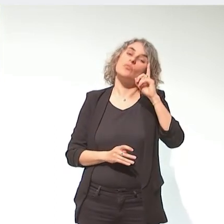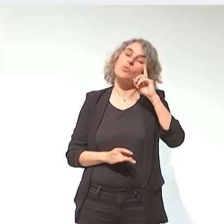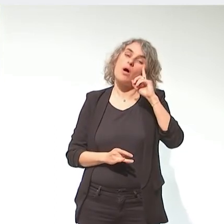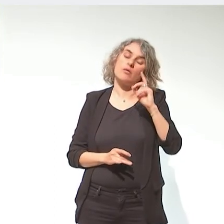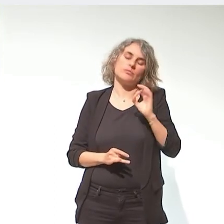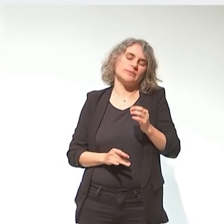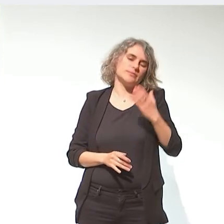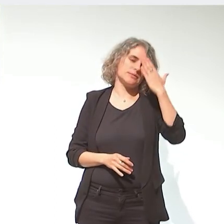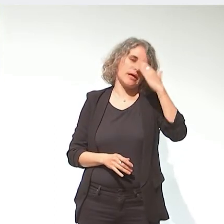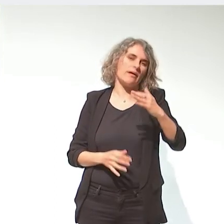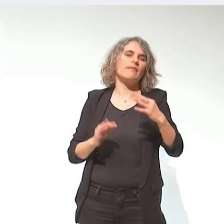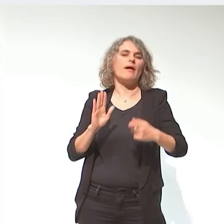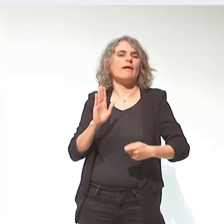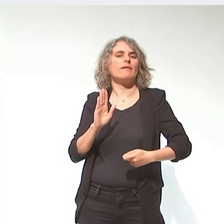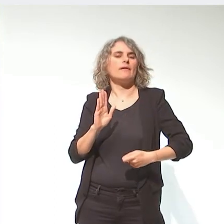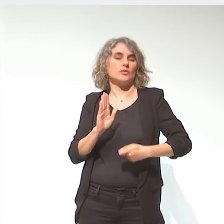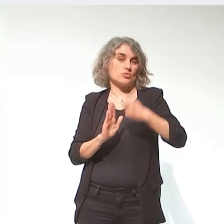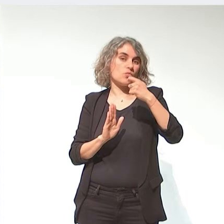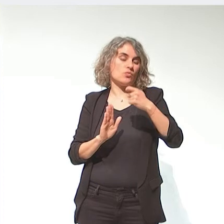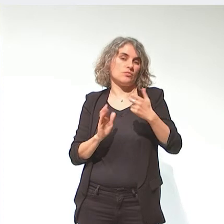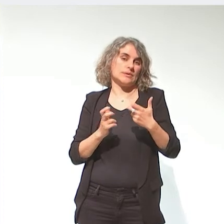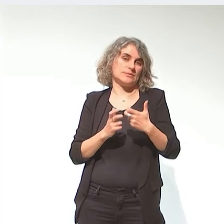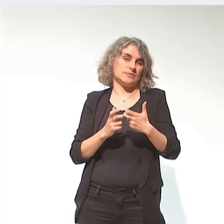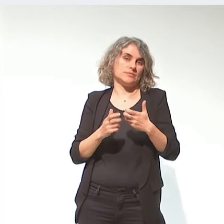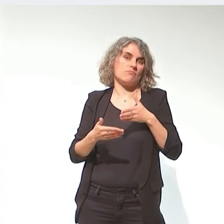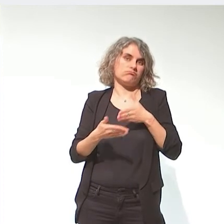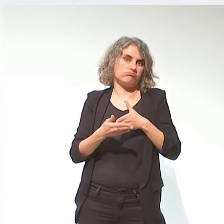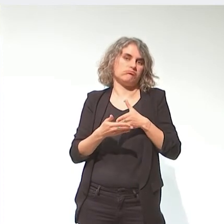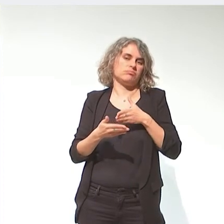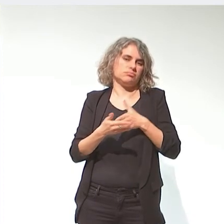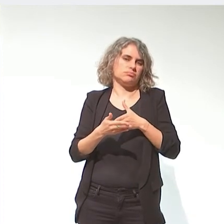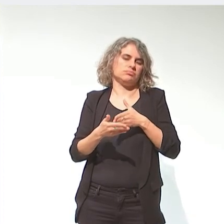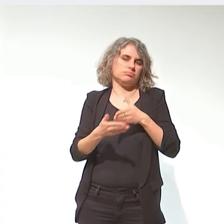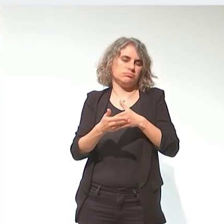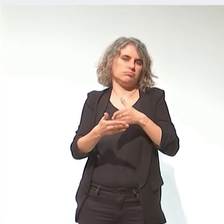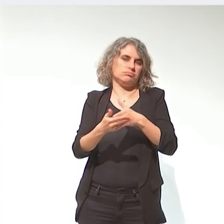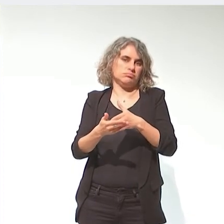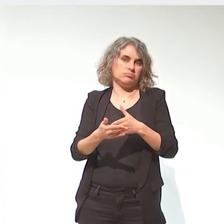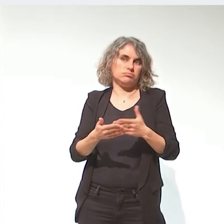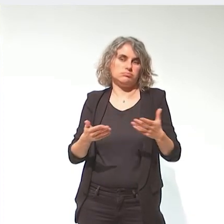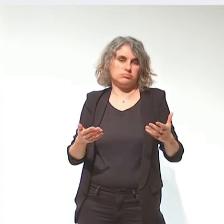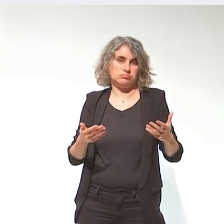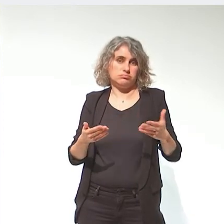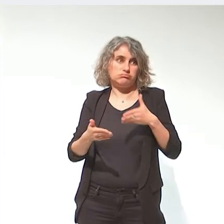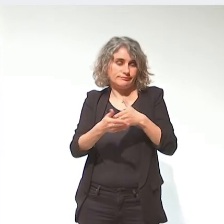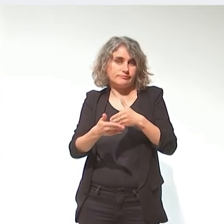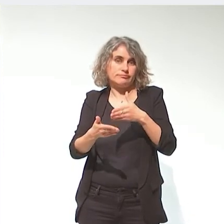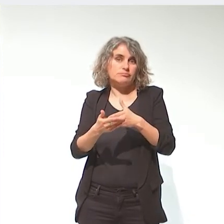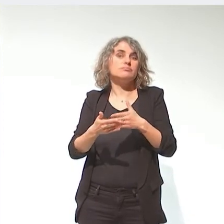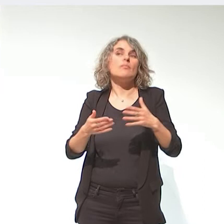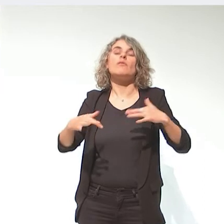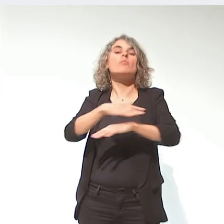barriers of environment are the easiest ones to remove.